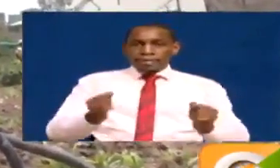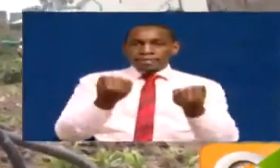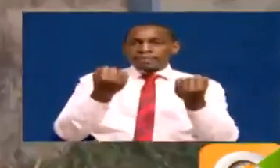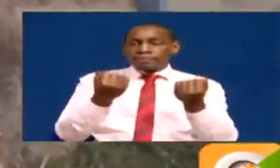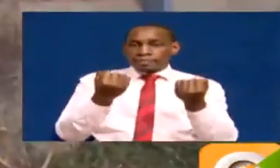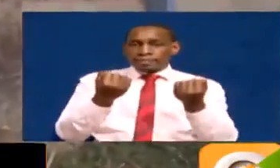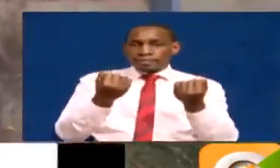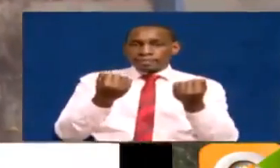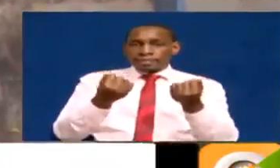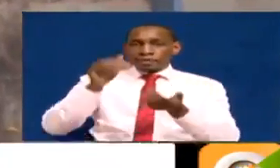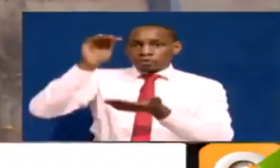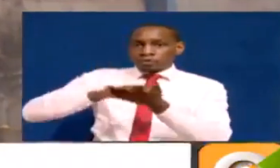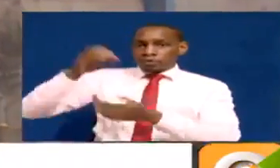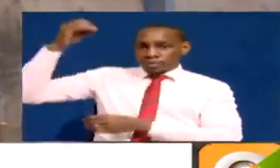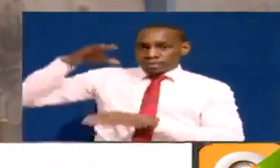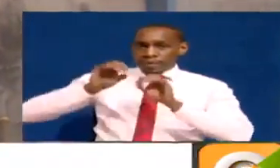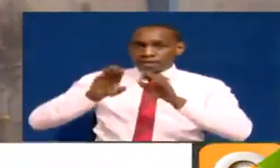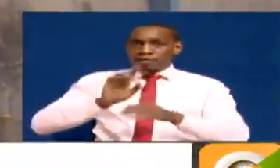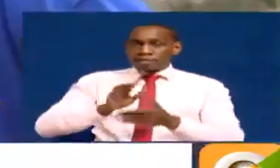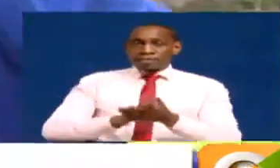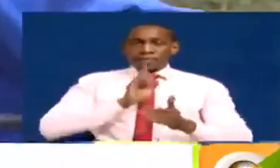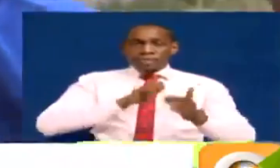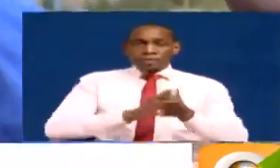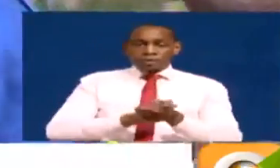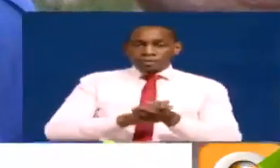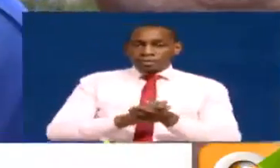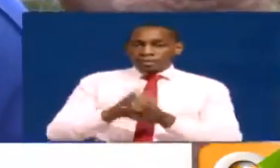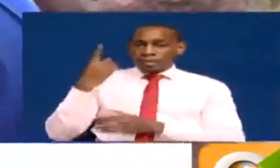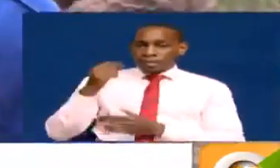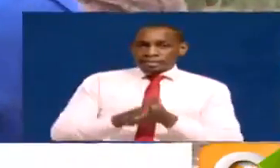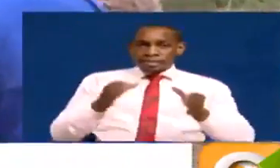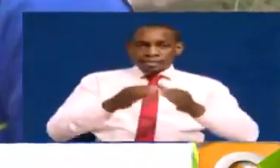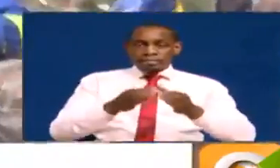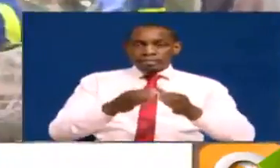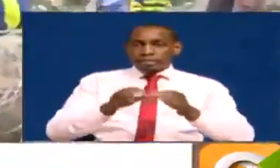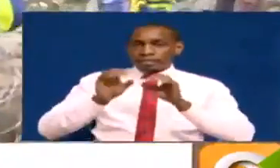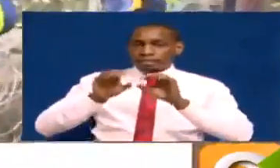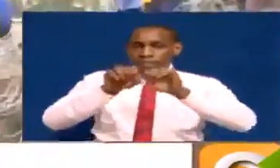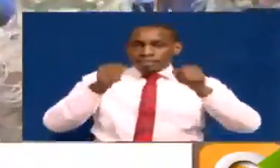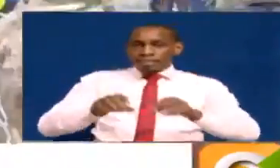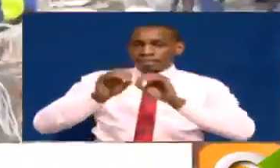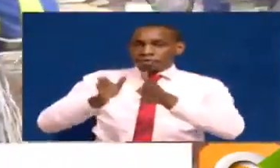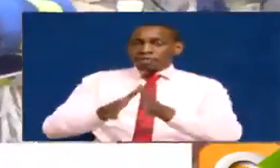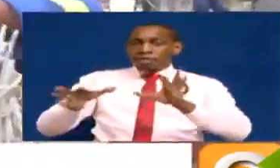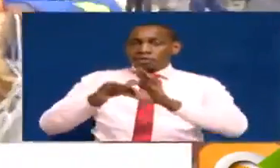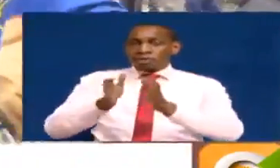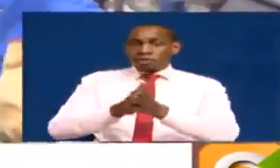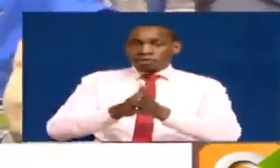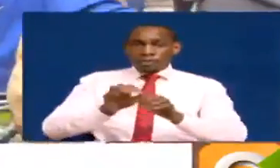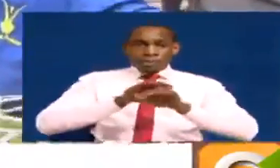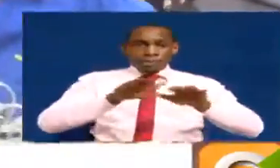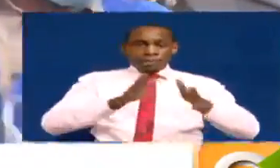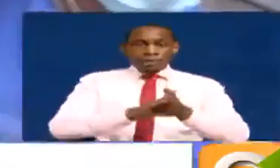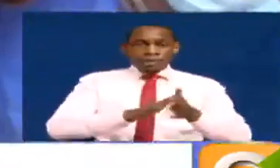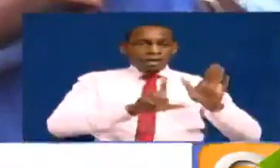and reducing energy losses. The firm says the recent increase in the company's system losses is partly attributable to a surge